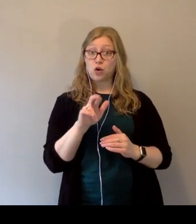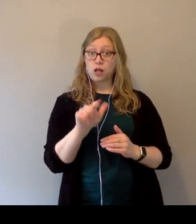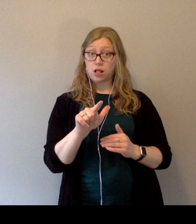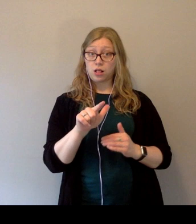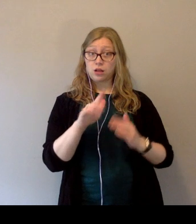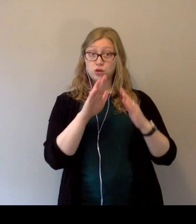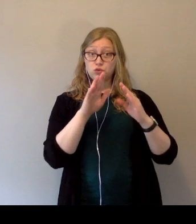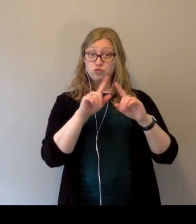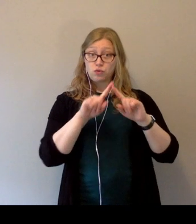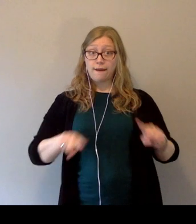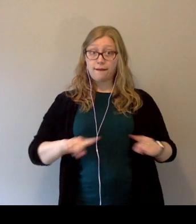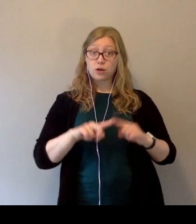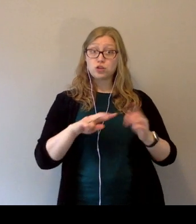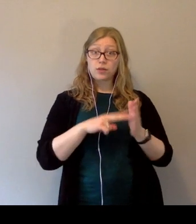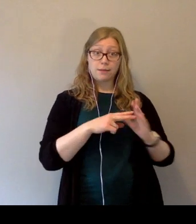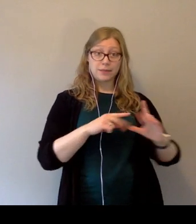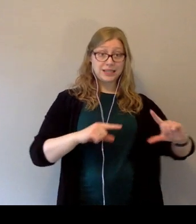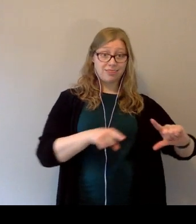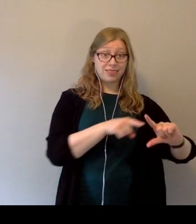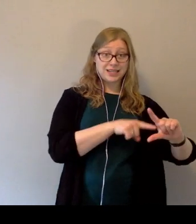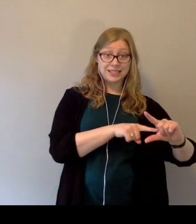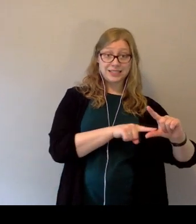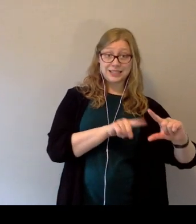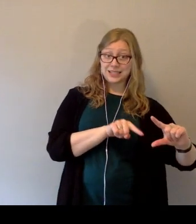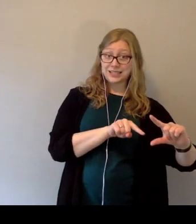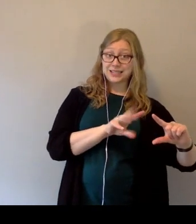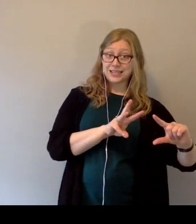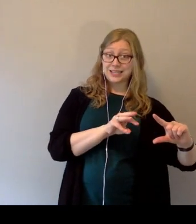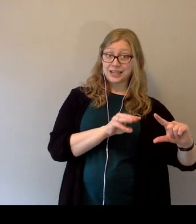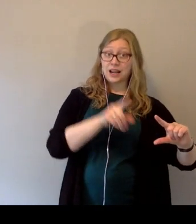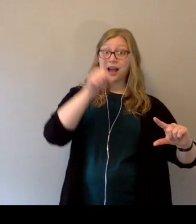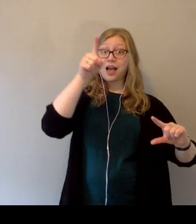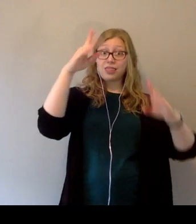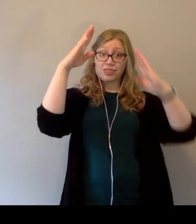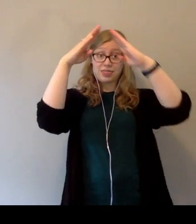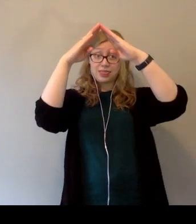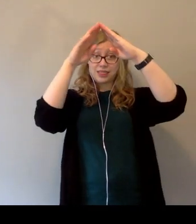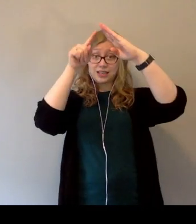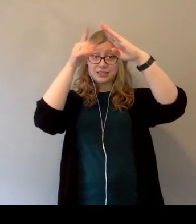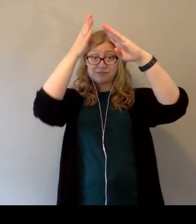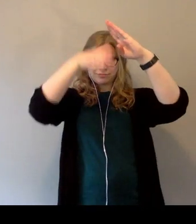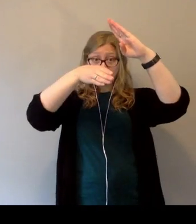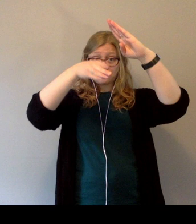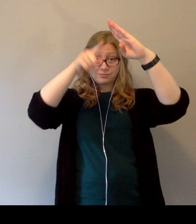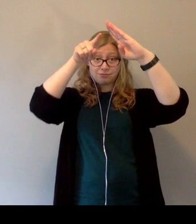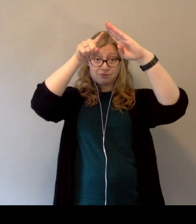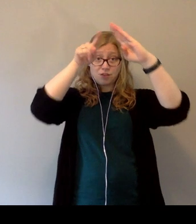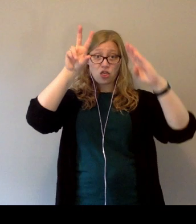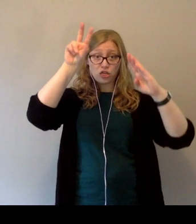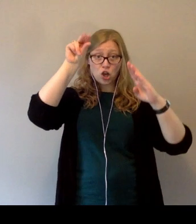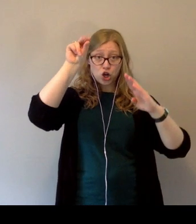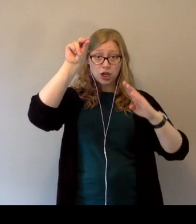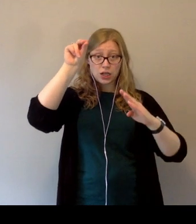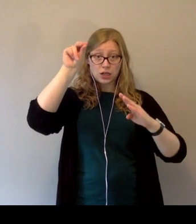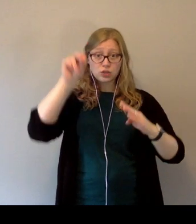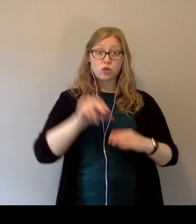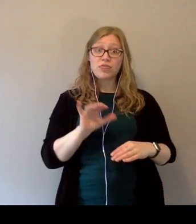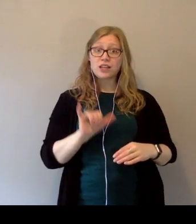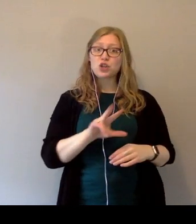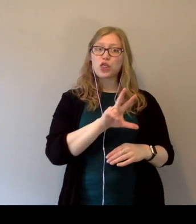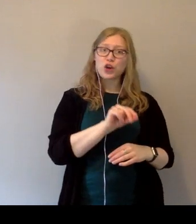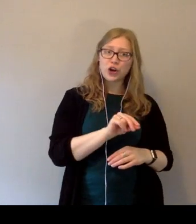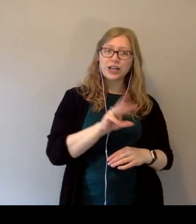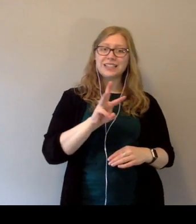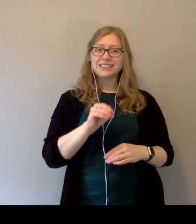little angle, when I cut that 60 degree angle in half, is going to be 30 degrees. So it's a 30, 60, 90 triangle. I'm going to